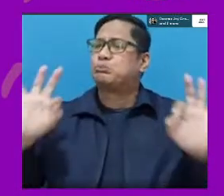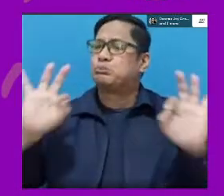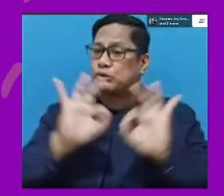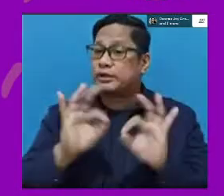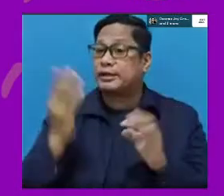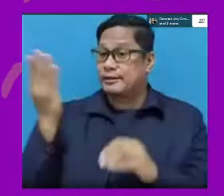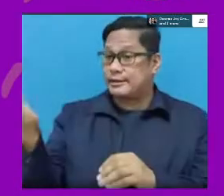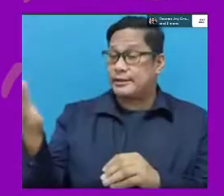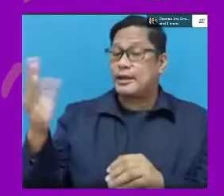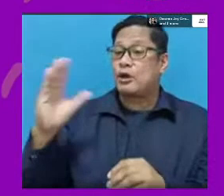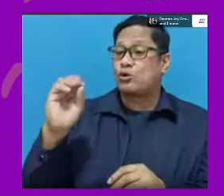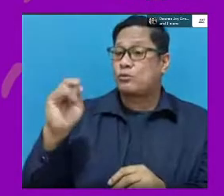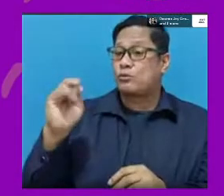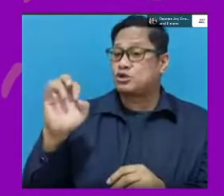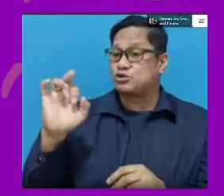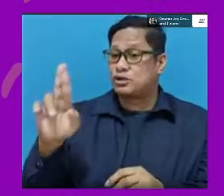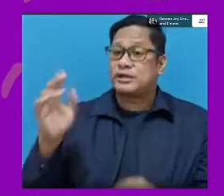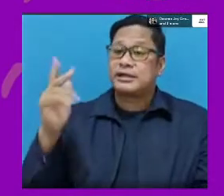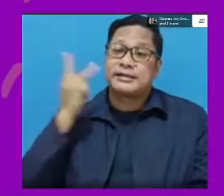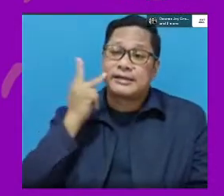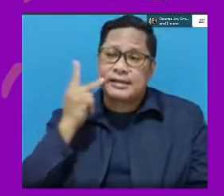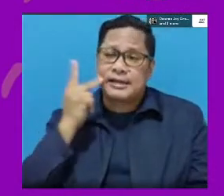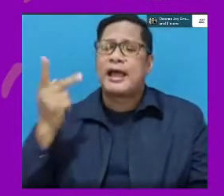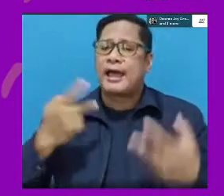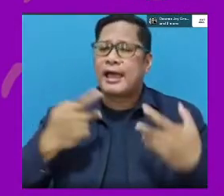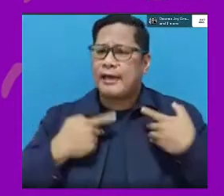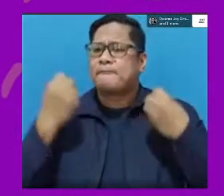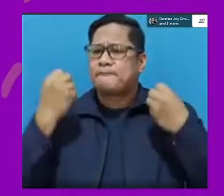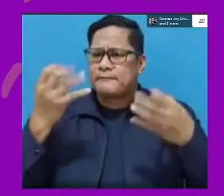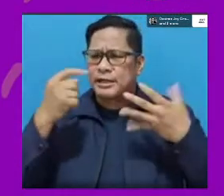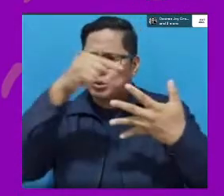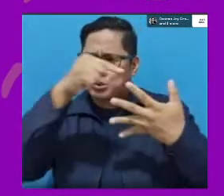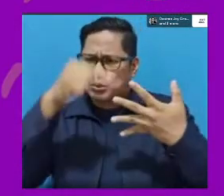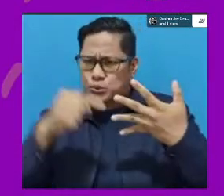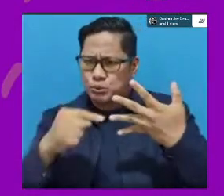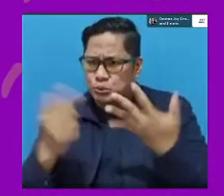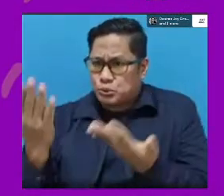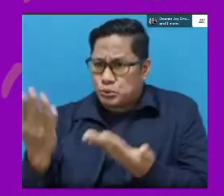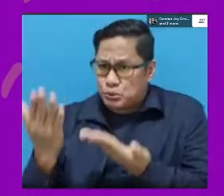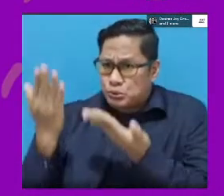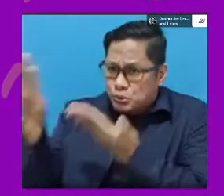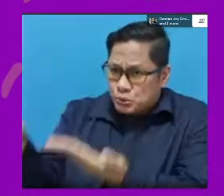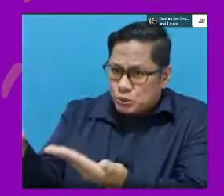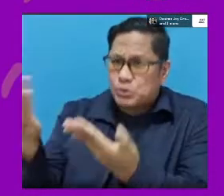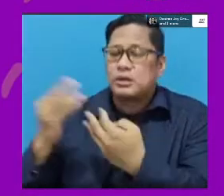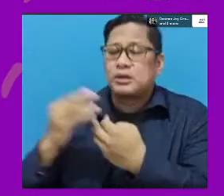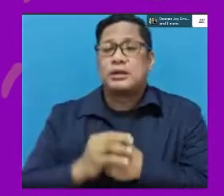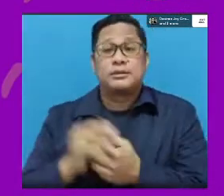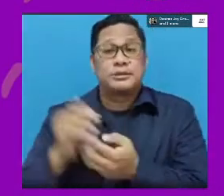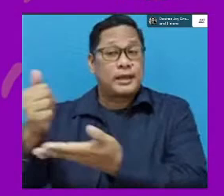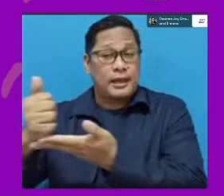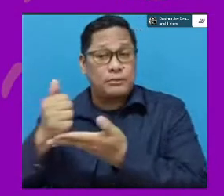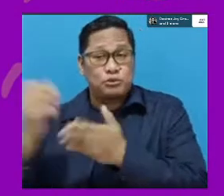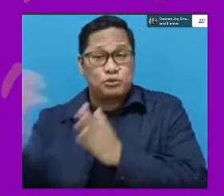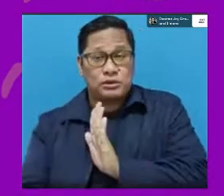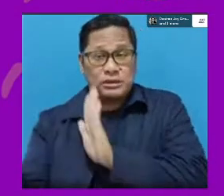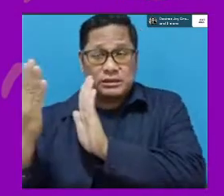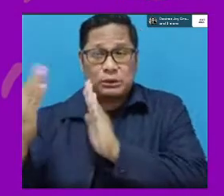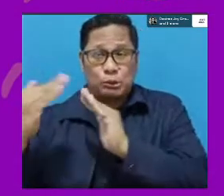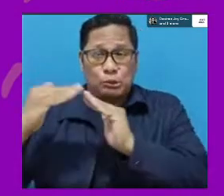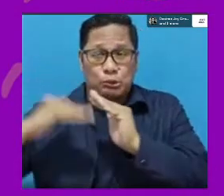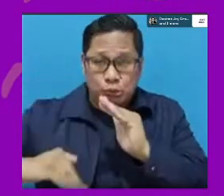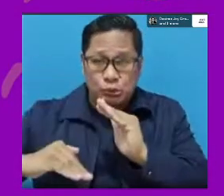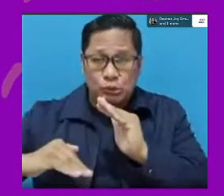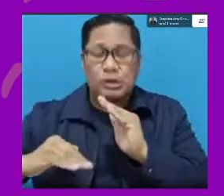Karen has just made so many very concrete recommendations that will help to address inequalities and to